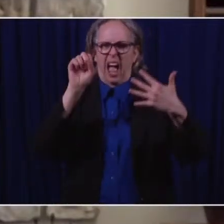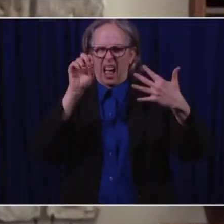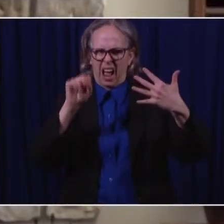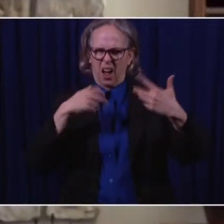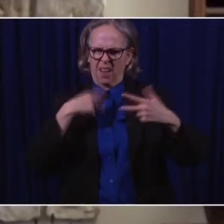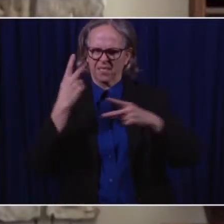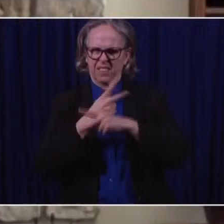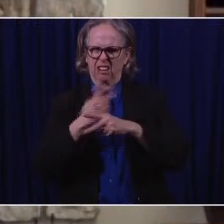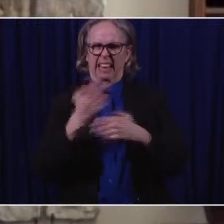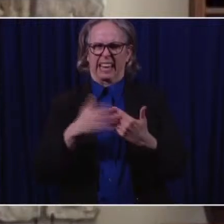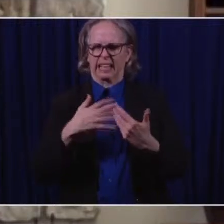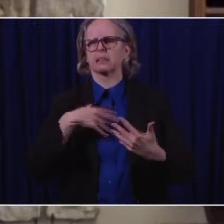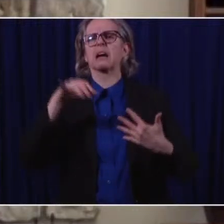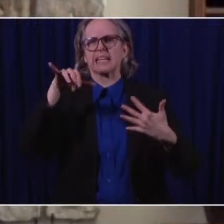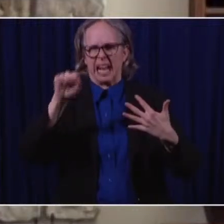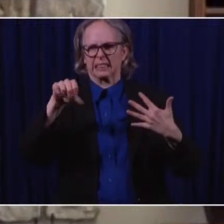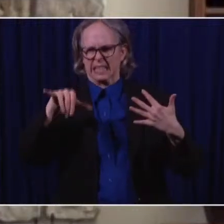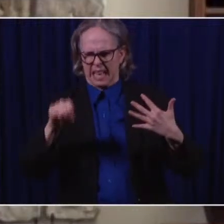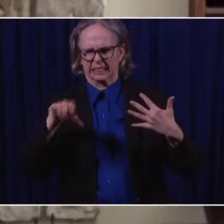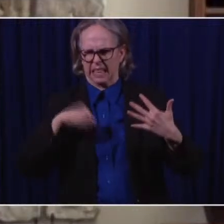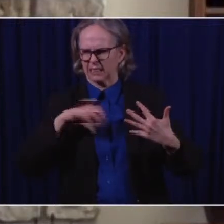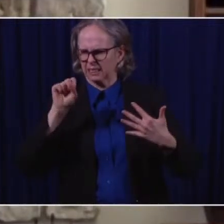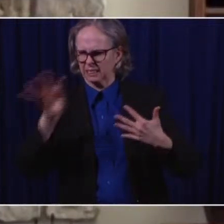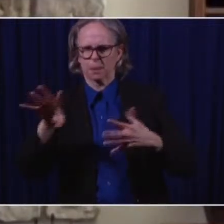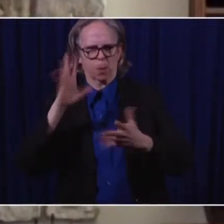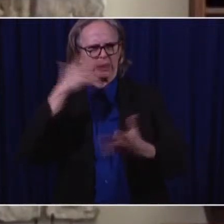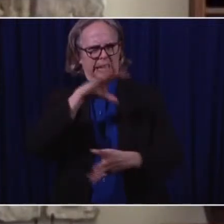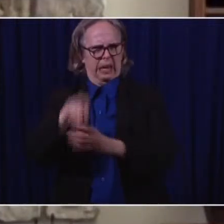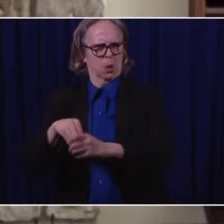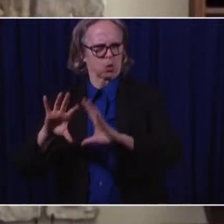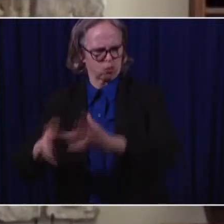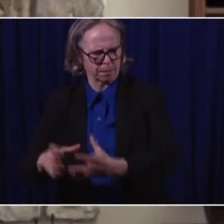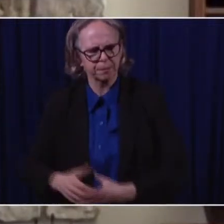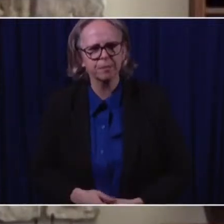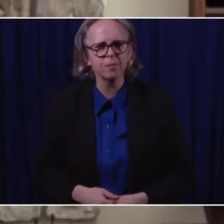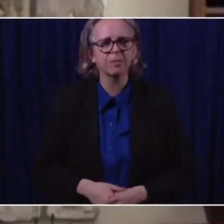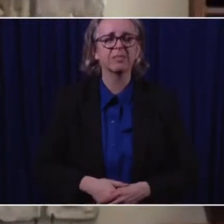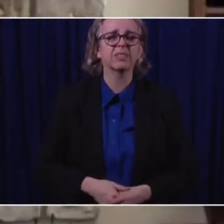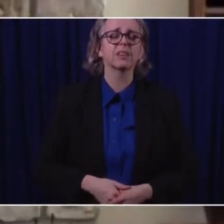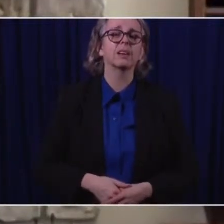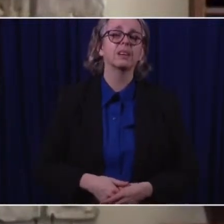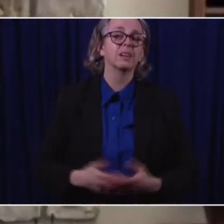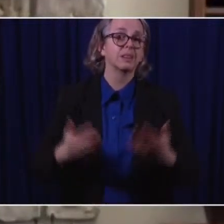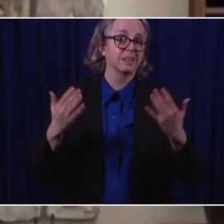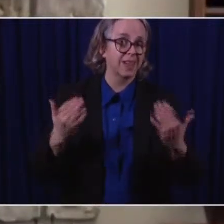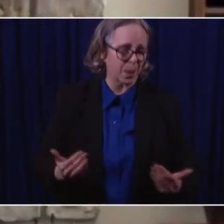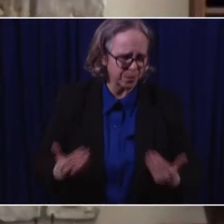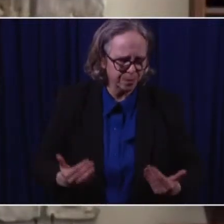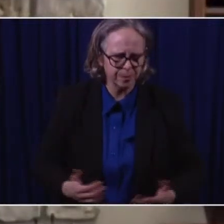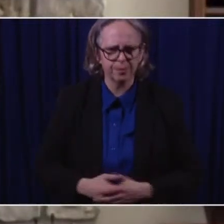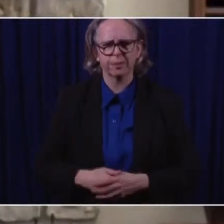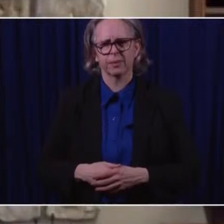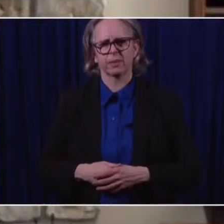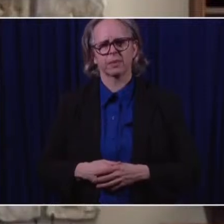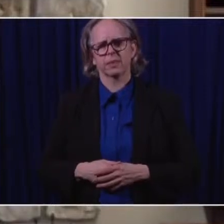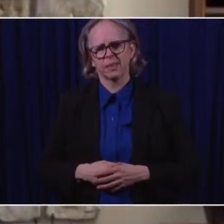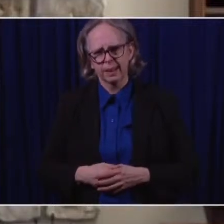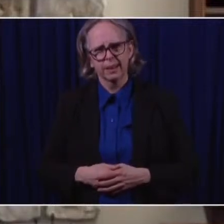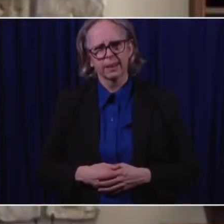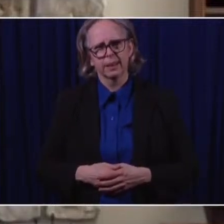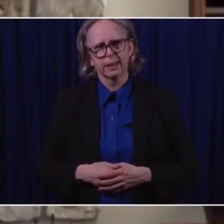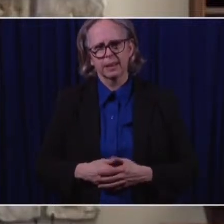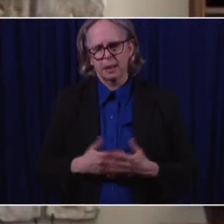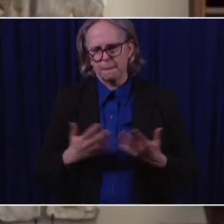And again, there's data behind all of this to show that these individuals are at a higher risk. Let me answer, and Lieutenant